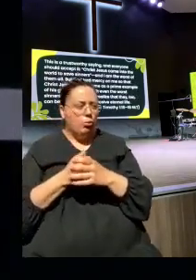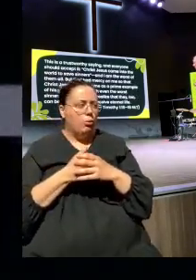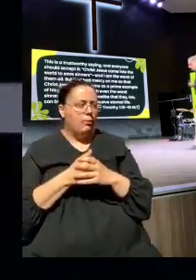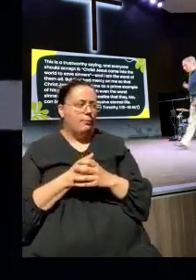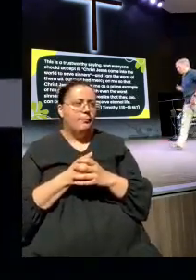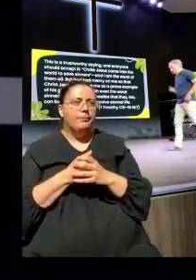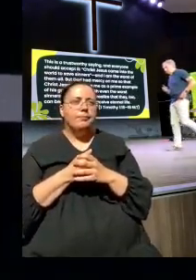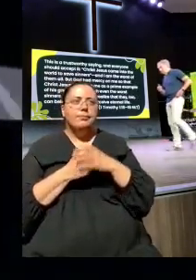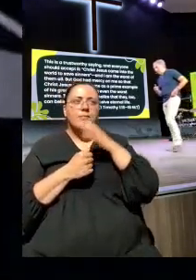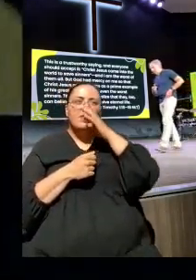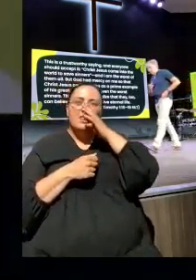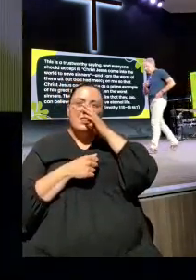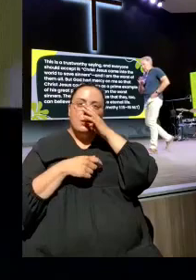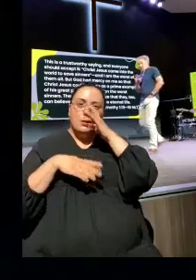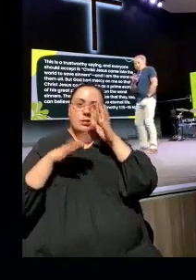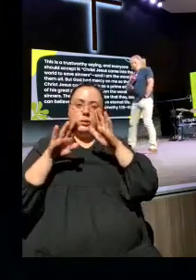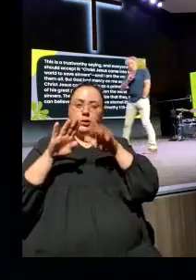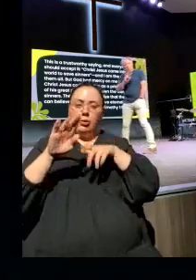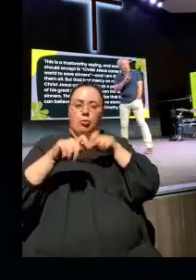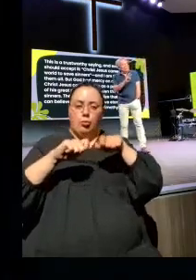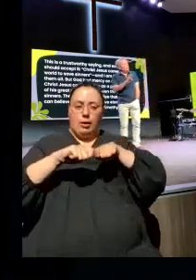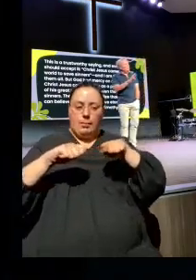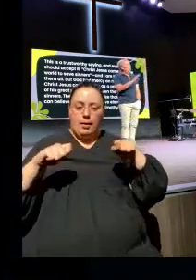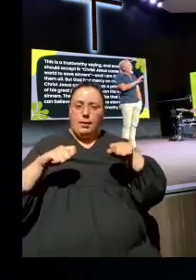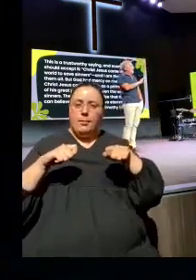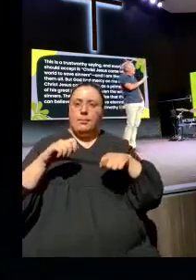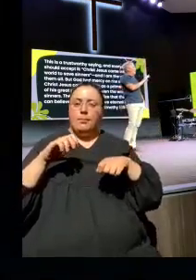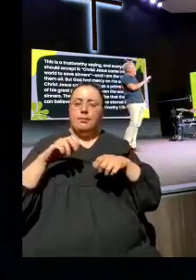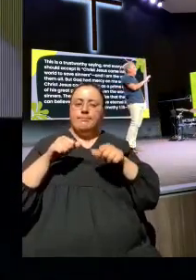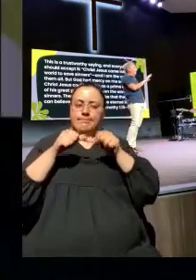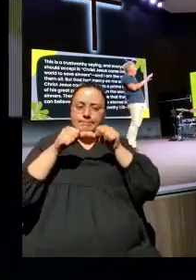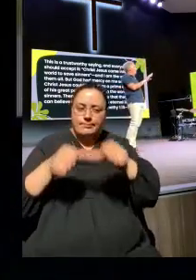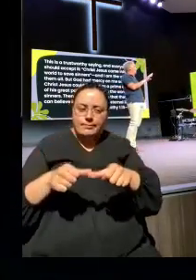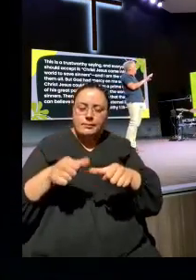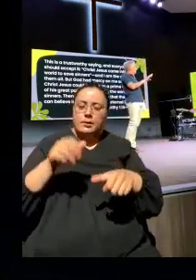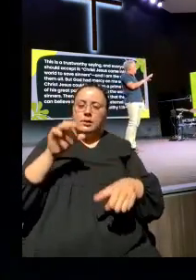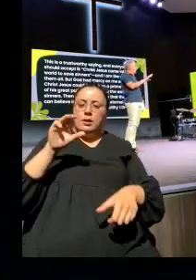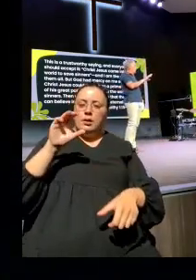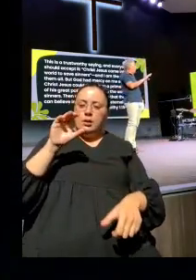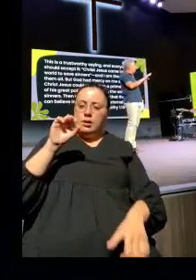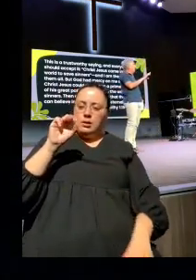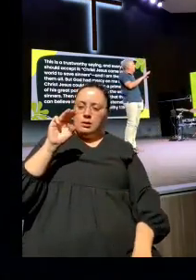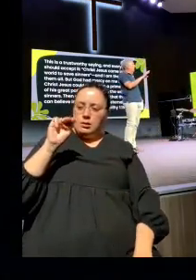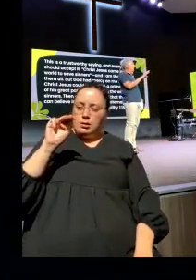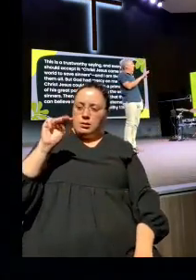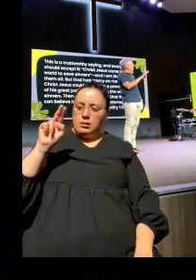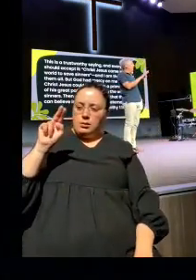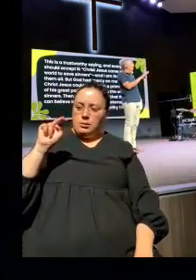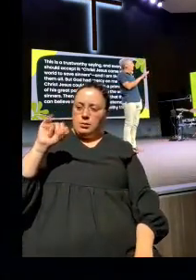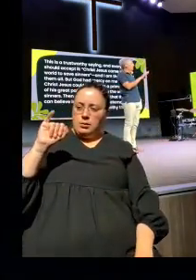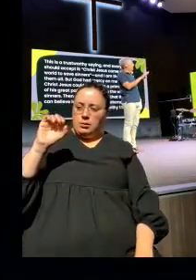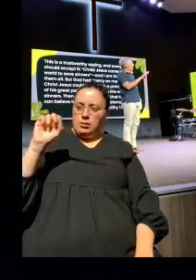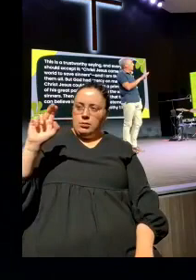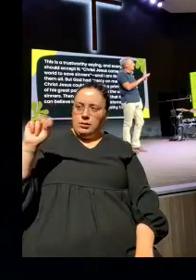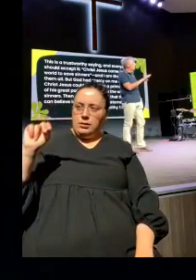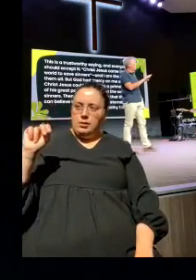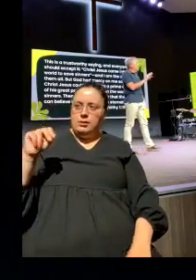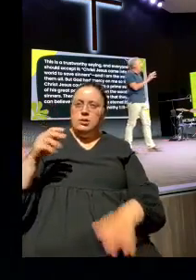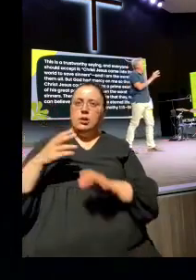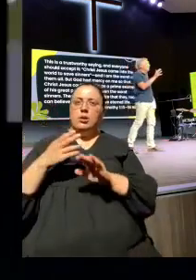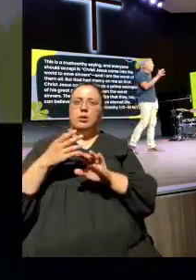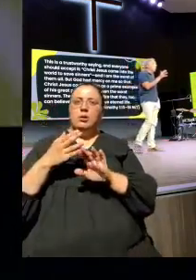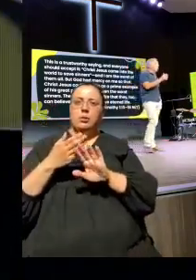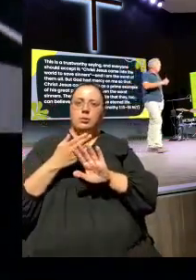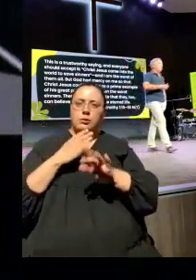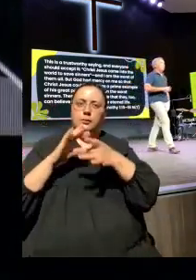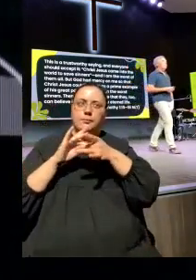towards communion, because we're all struck with the idea that we've blown it. And what do? If you've been the bad influence? Again,